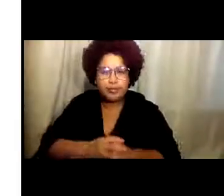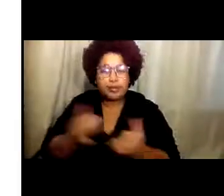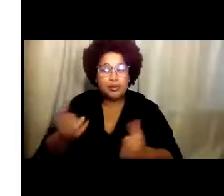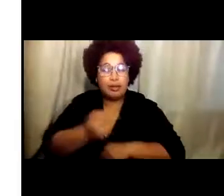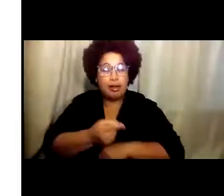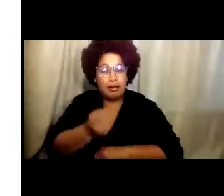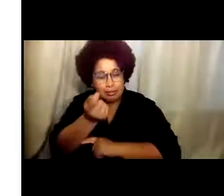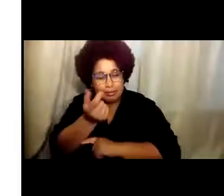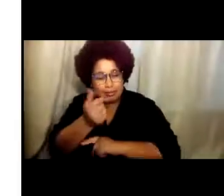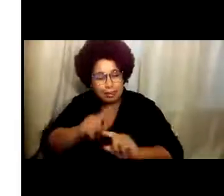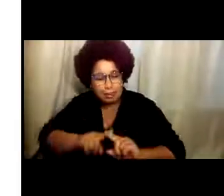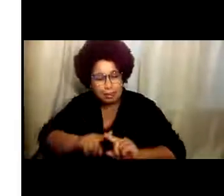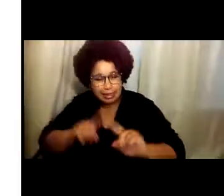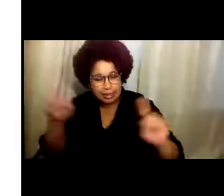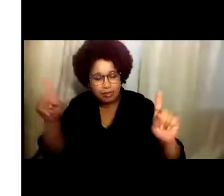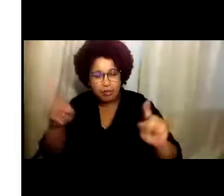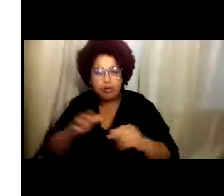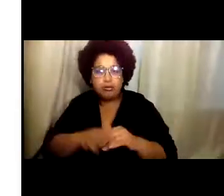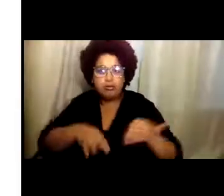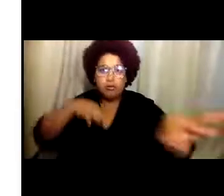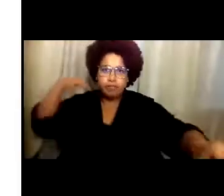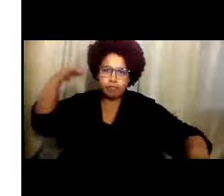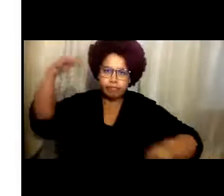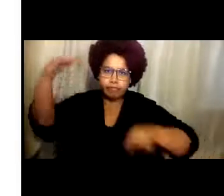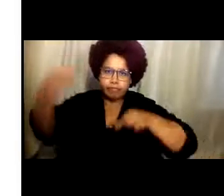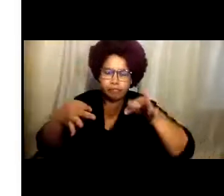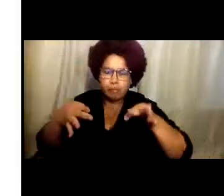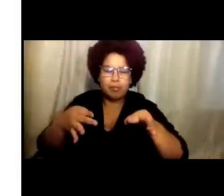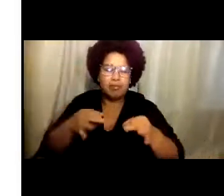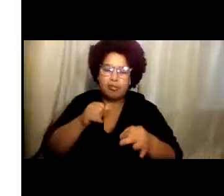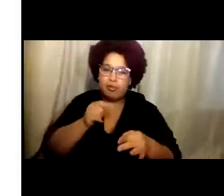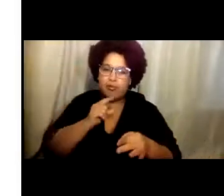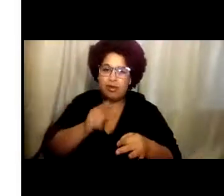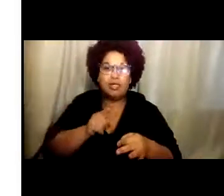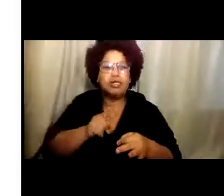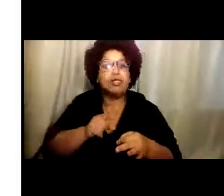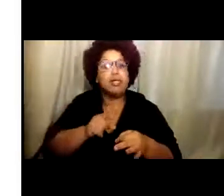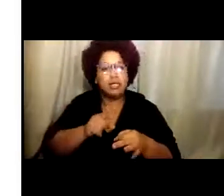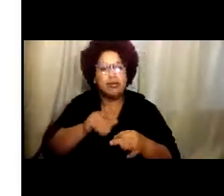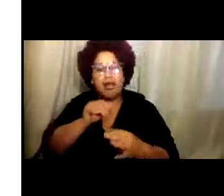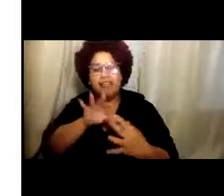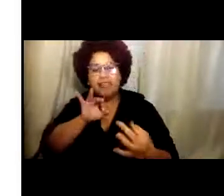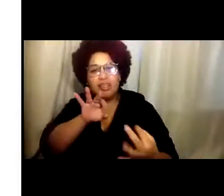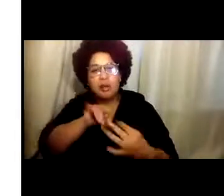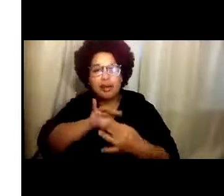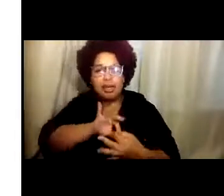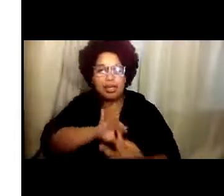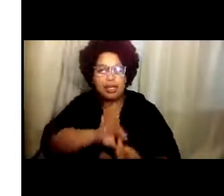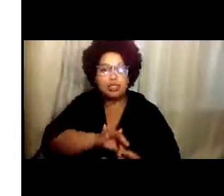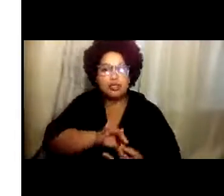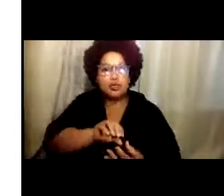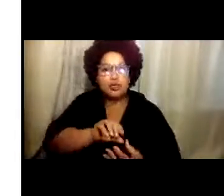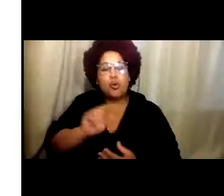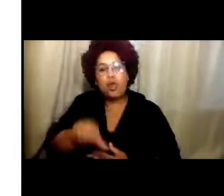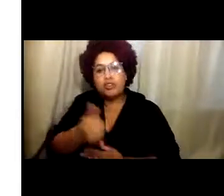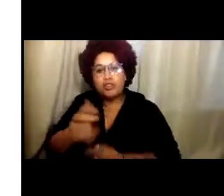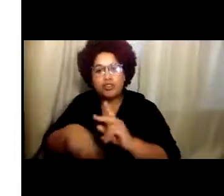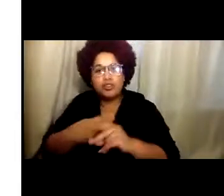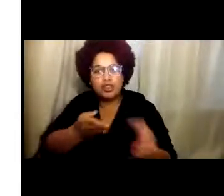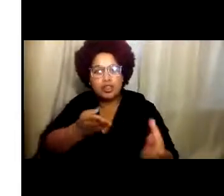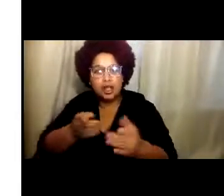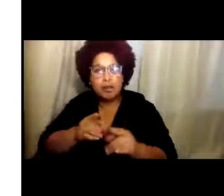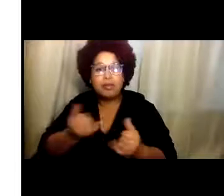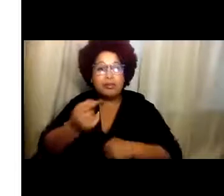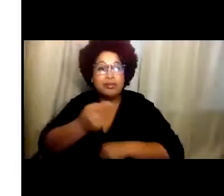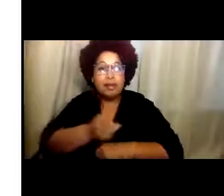giving necessarily a ton of information or feedback on alternative services, but we are, I think, meeting the topic of the